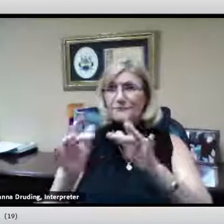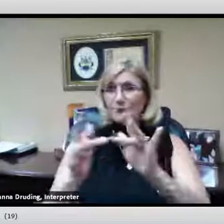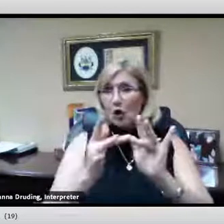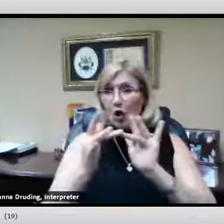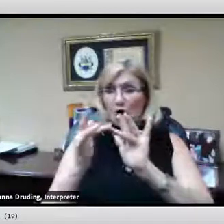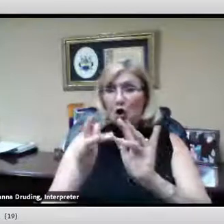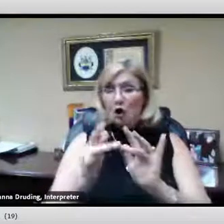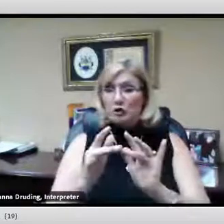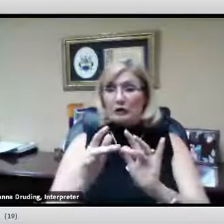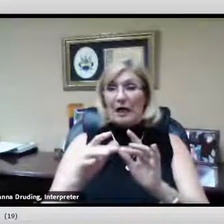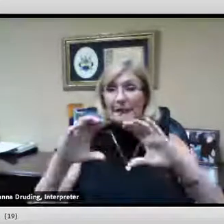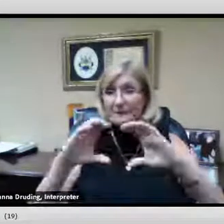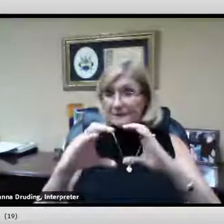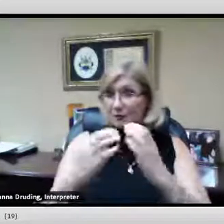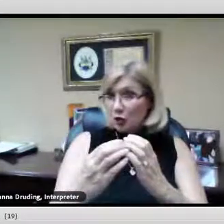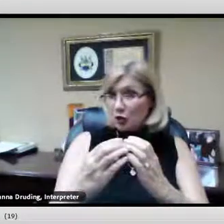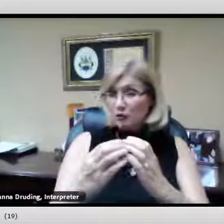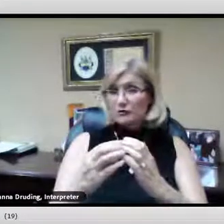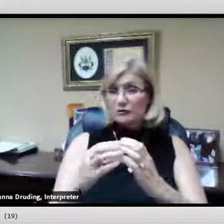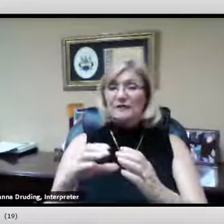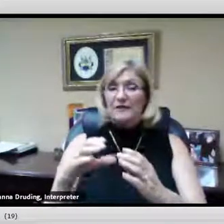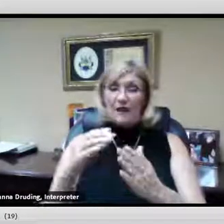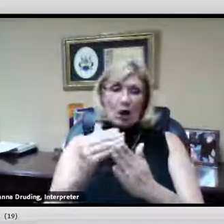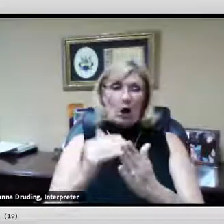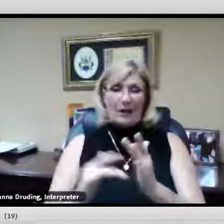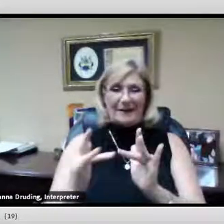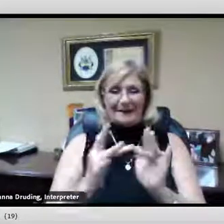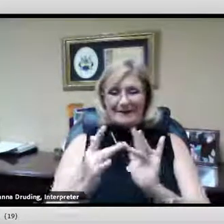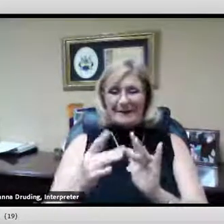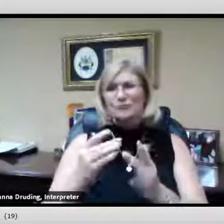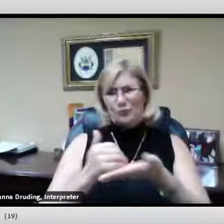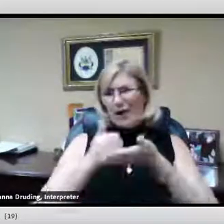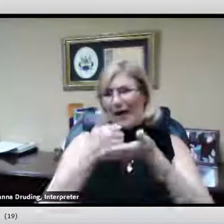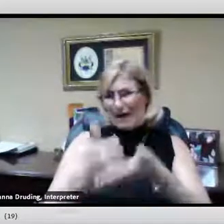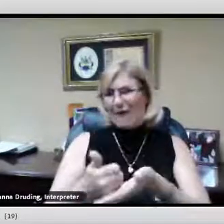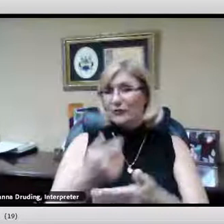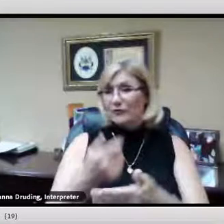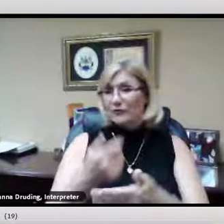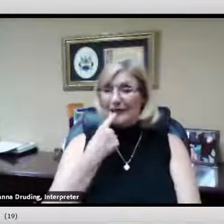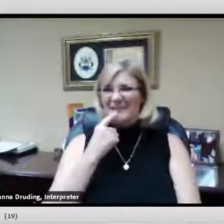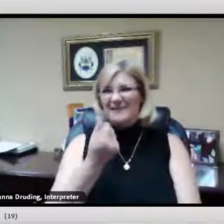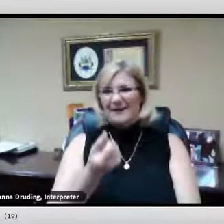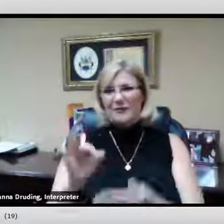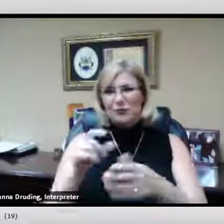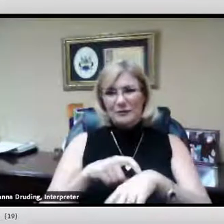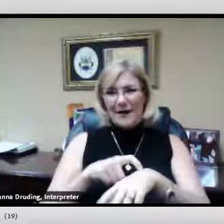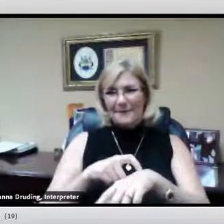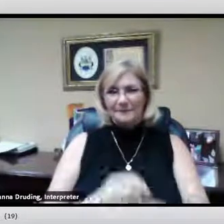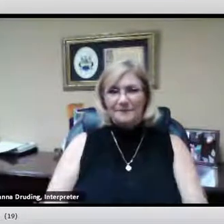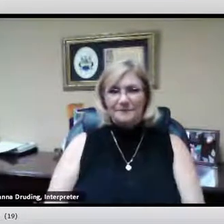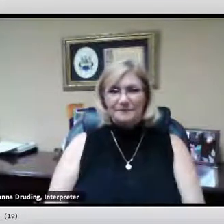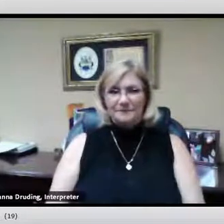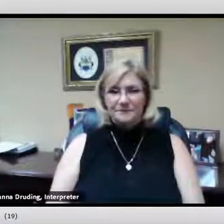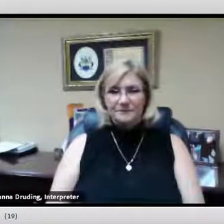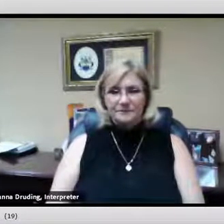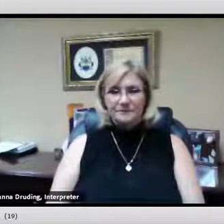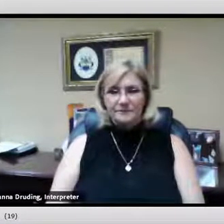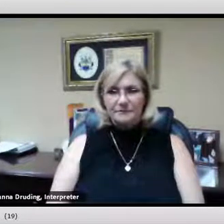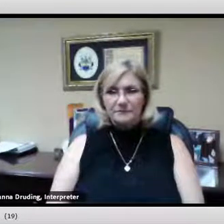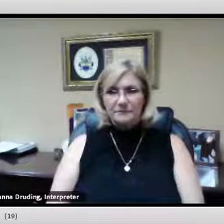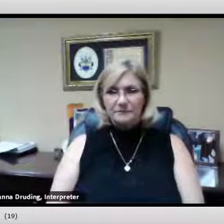and Codecademy classes, which are really, really helpful. I'm going to be mentioning those a couple of times.